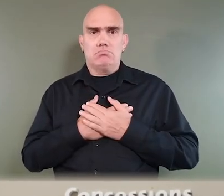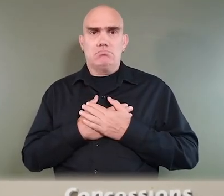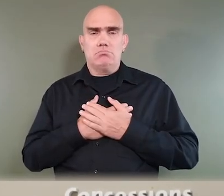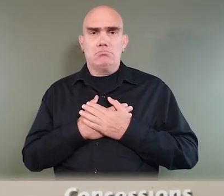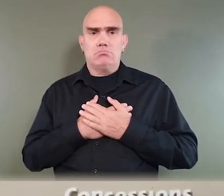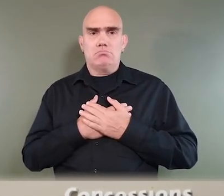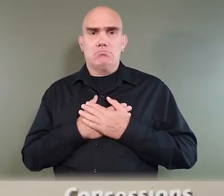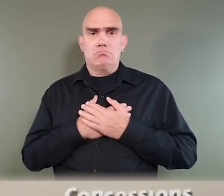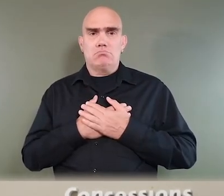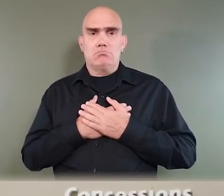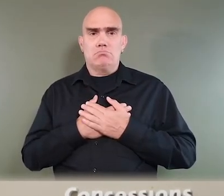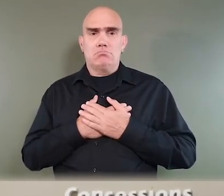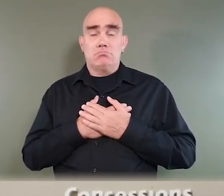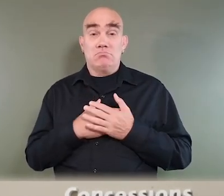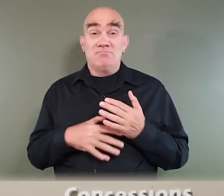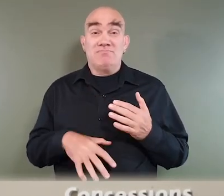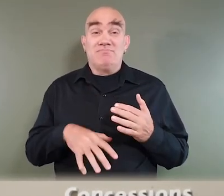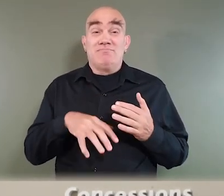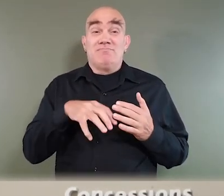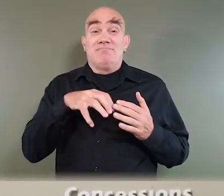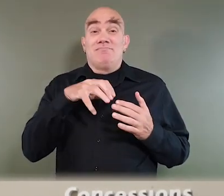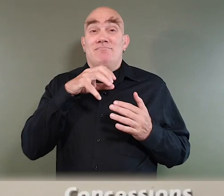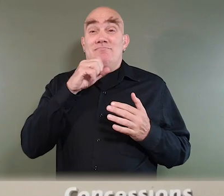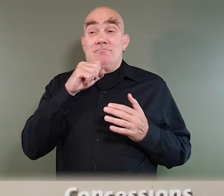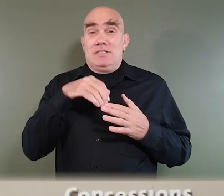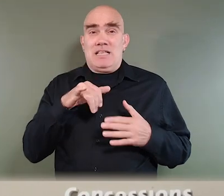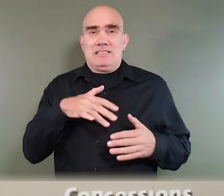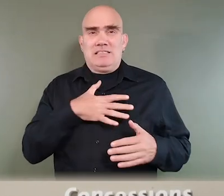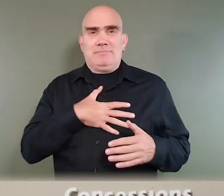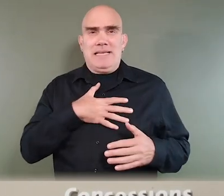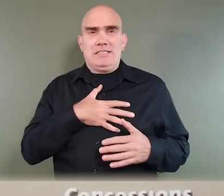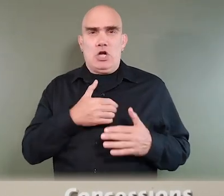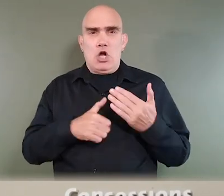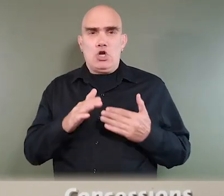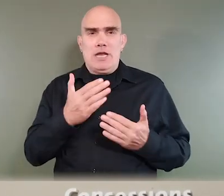Take a deep breath into the space under your hands.